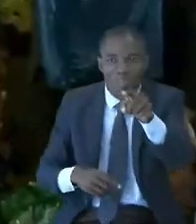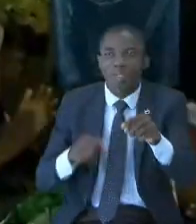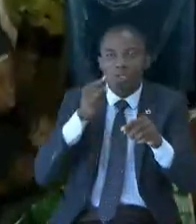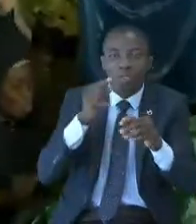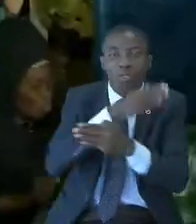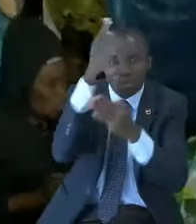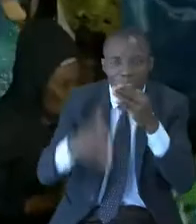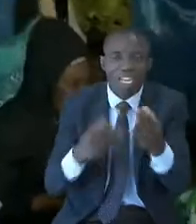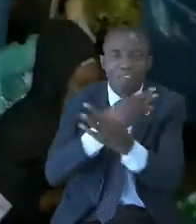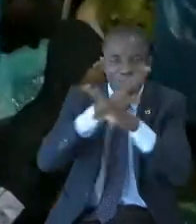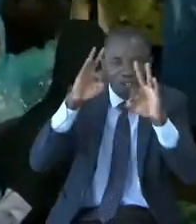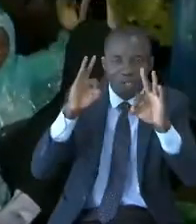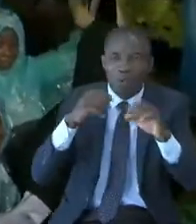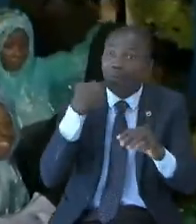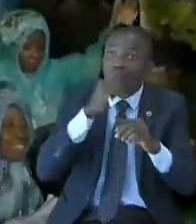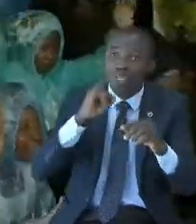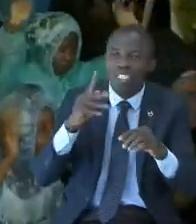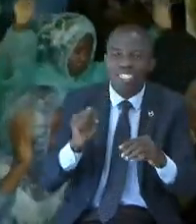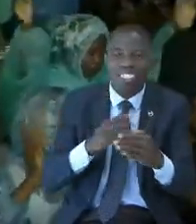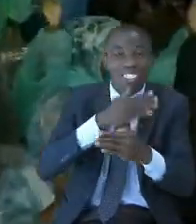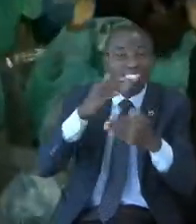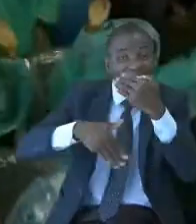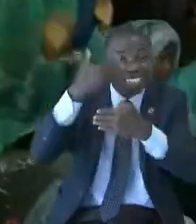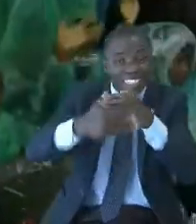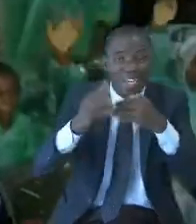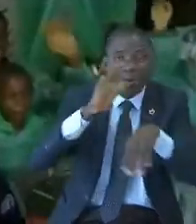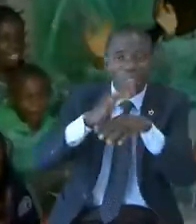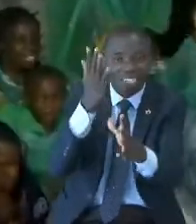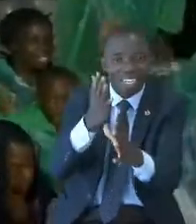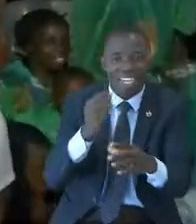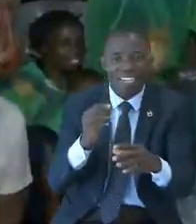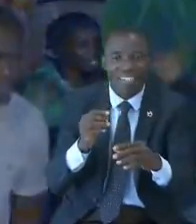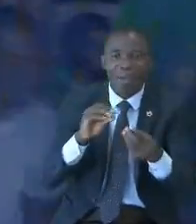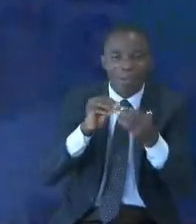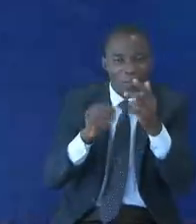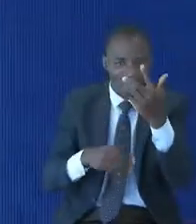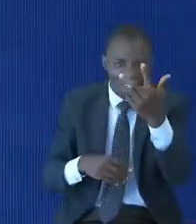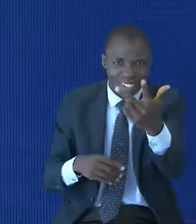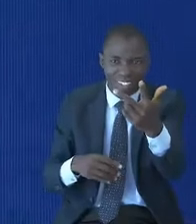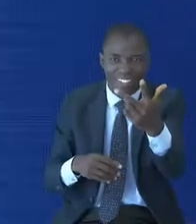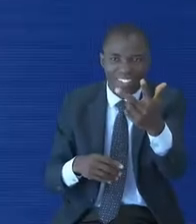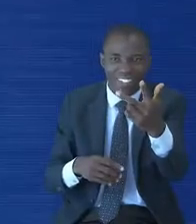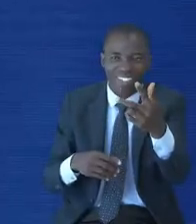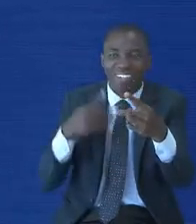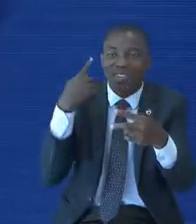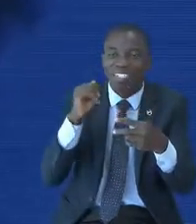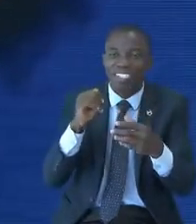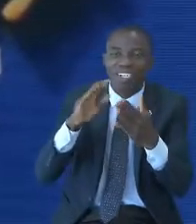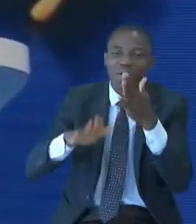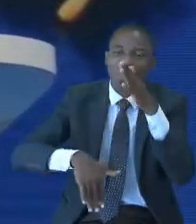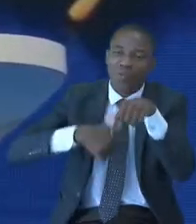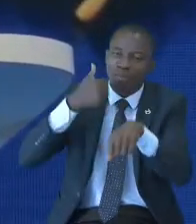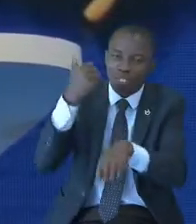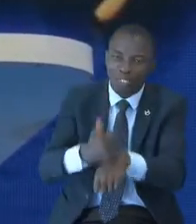Total freedom. Who is the next on the line? Point number three, the